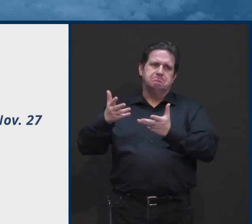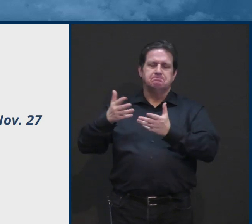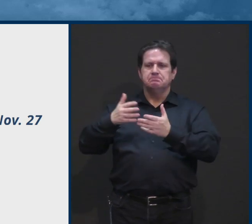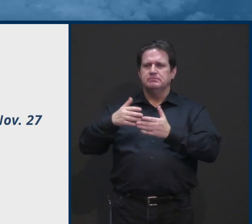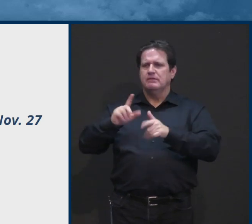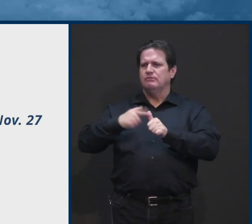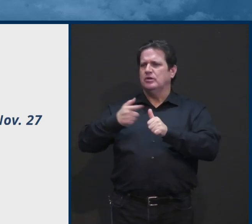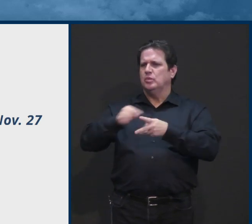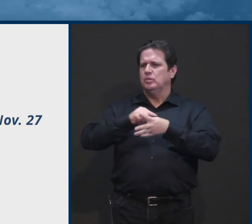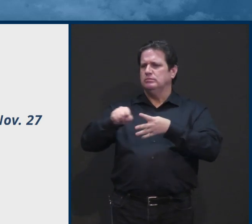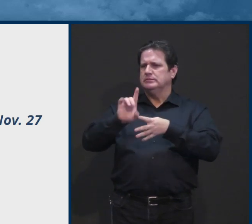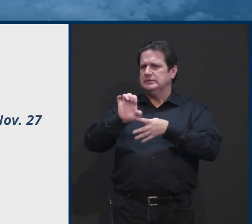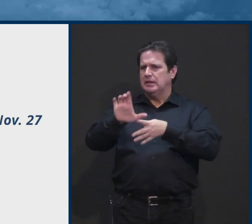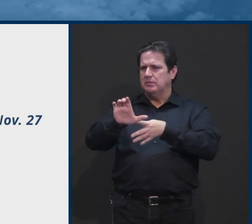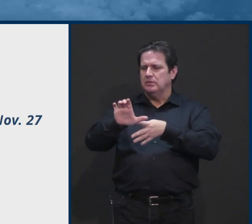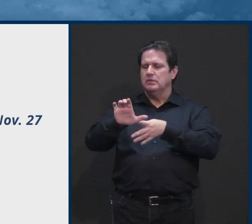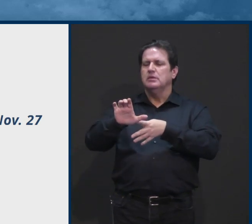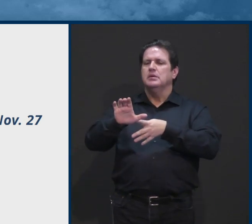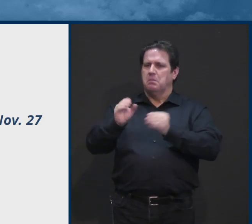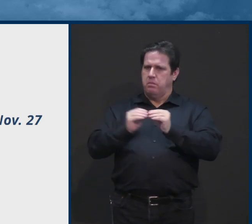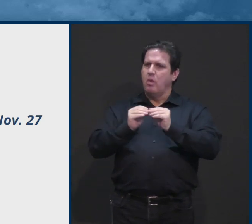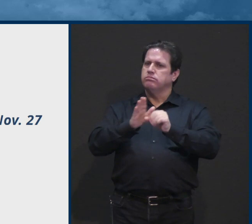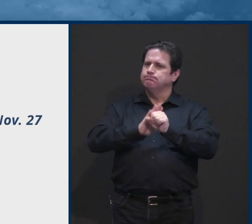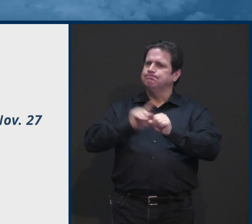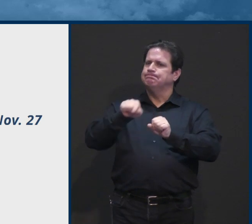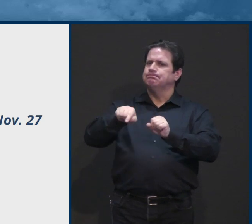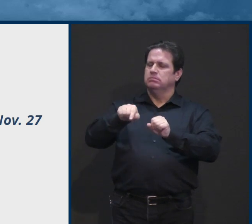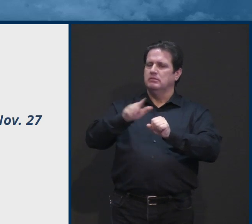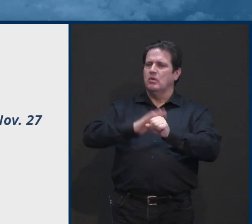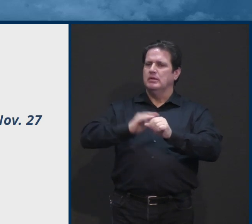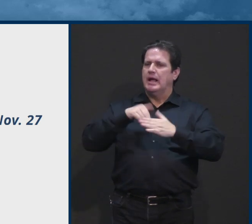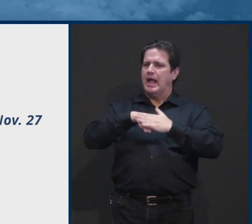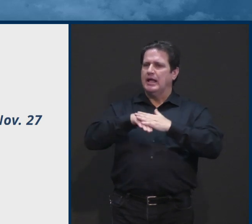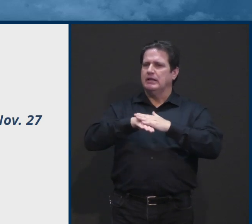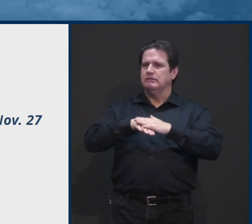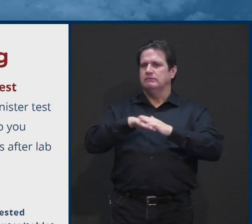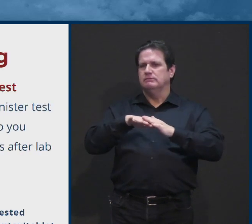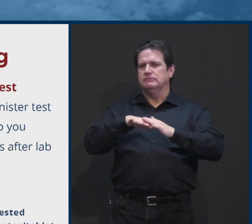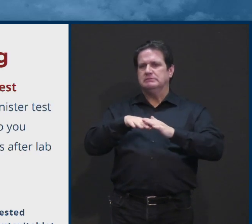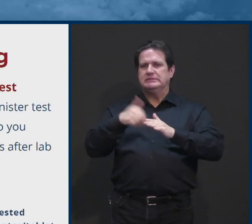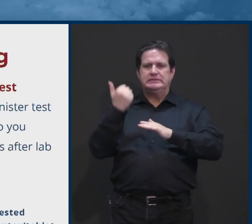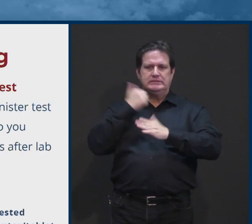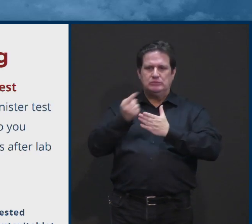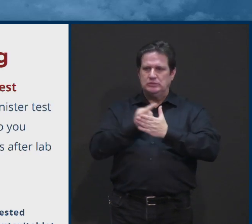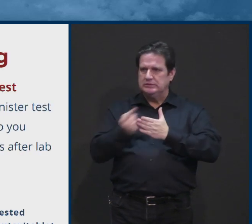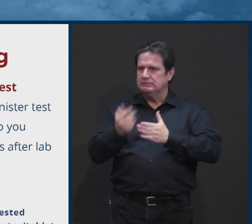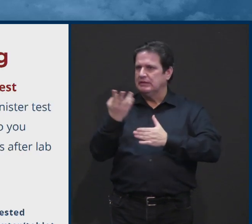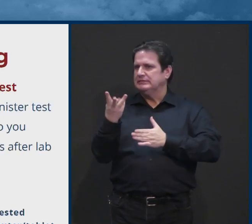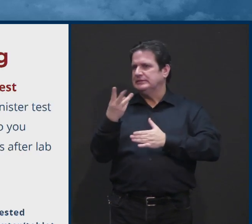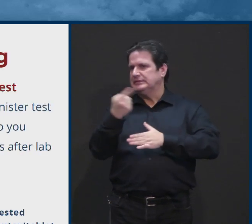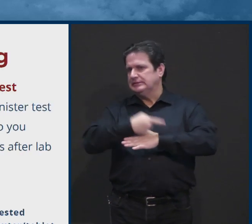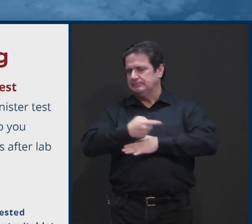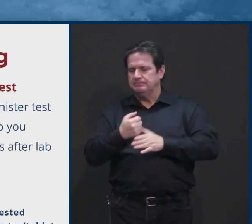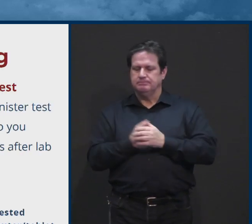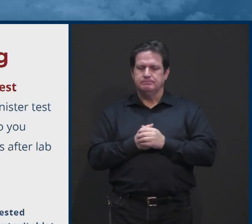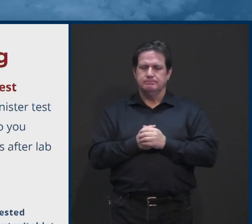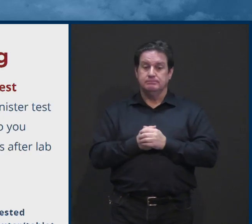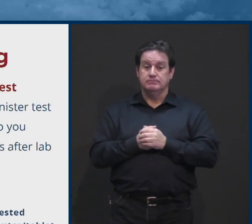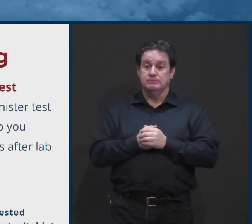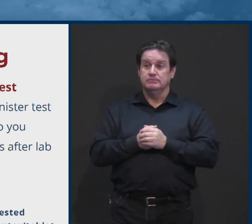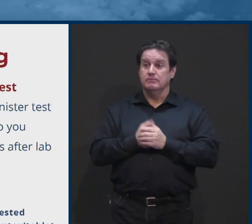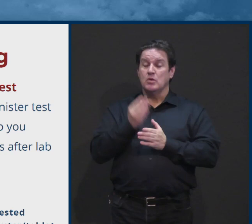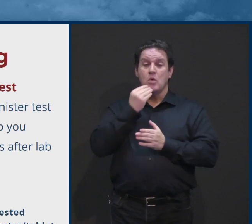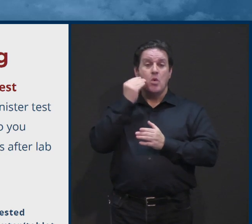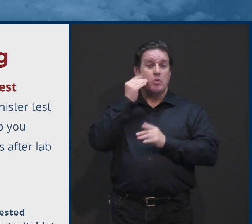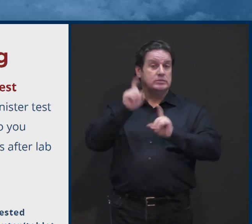the first full week of December. So that'll be another location that we have access 5 to 6 times a week. At-home testing, we didn't talk about this